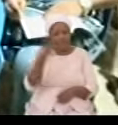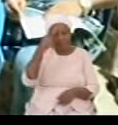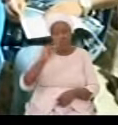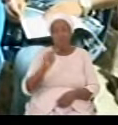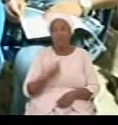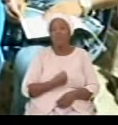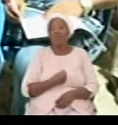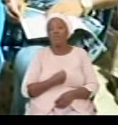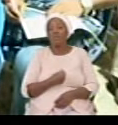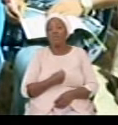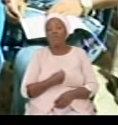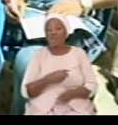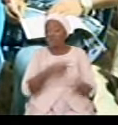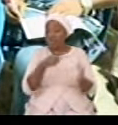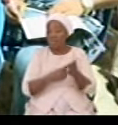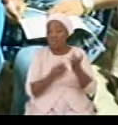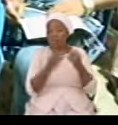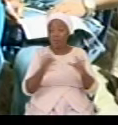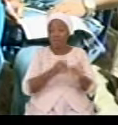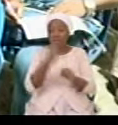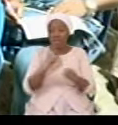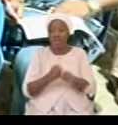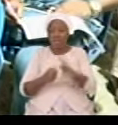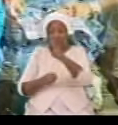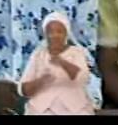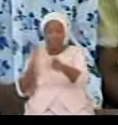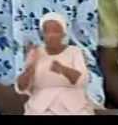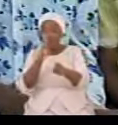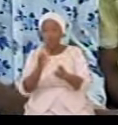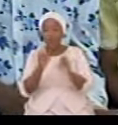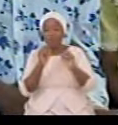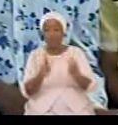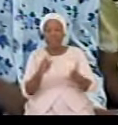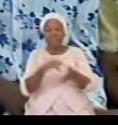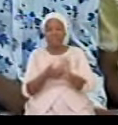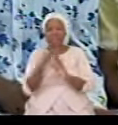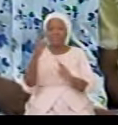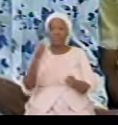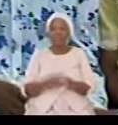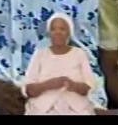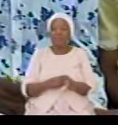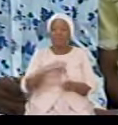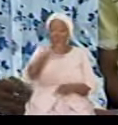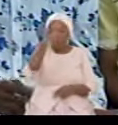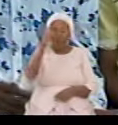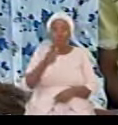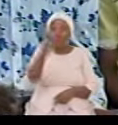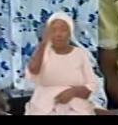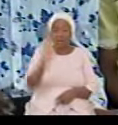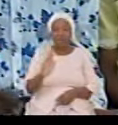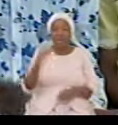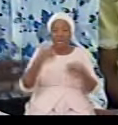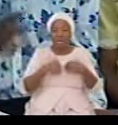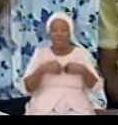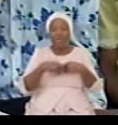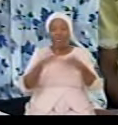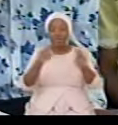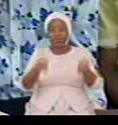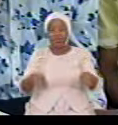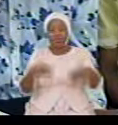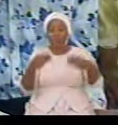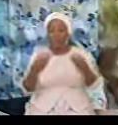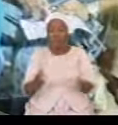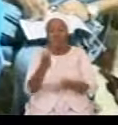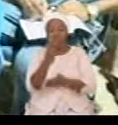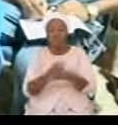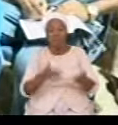now. This coming year, you'll be all right. Because God has provided some